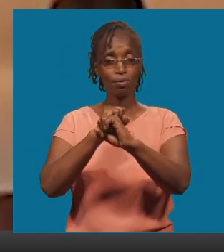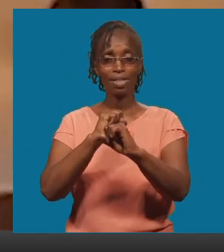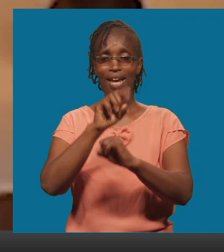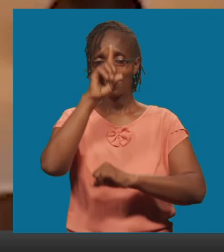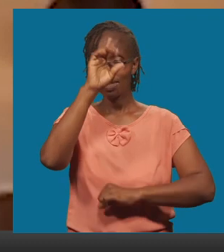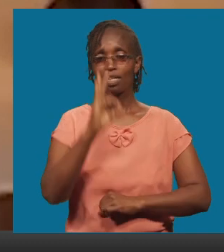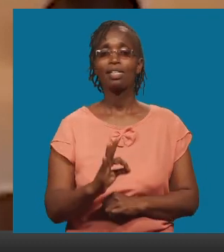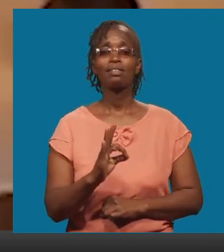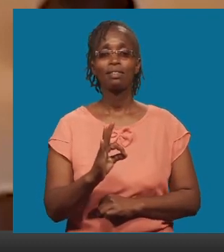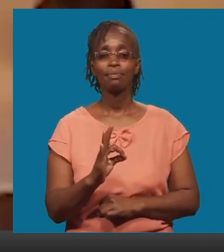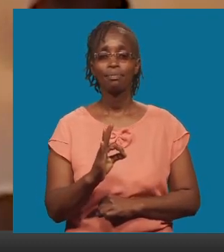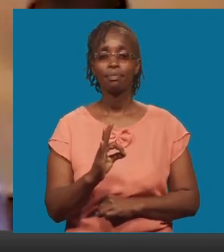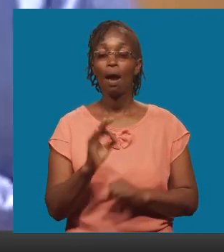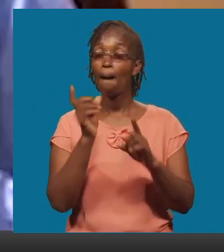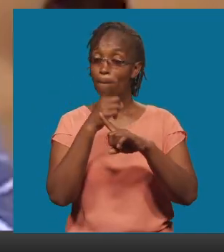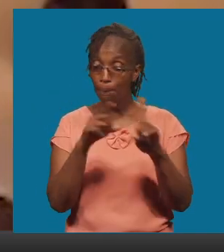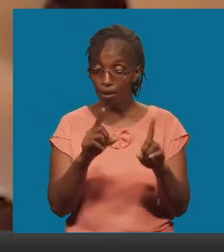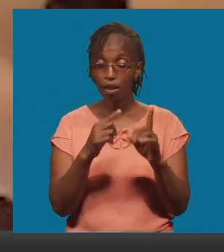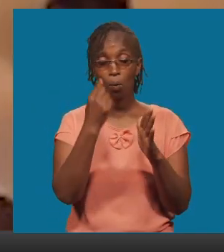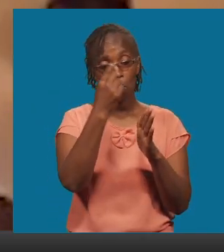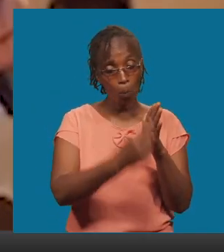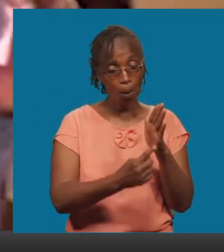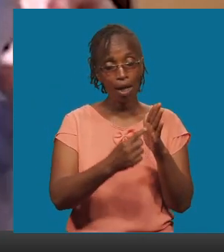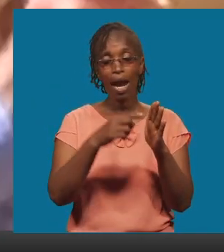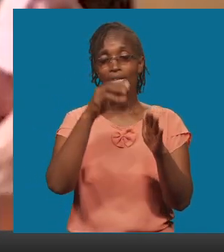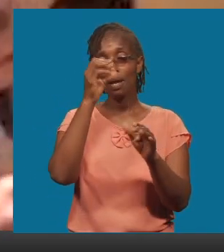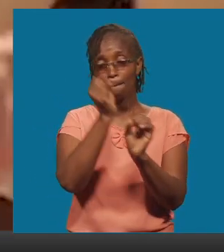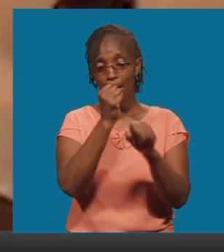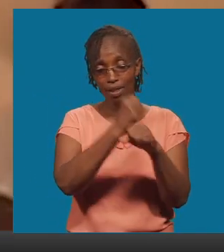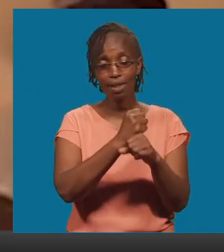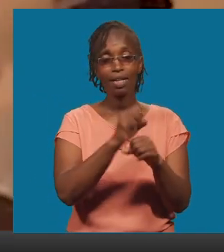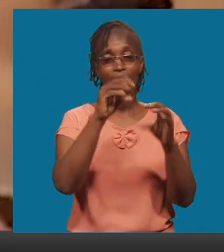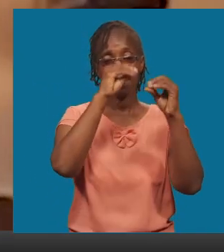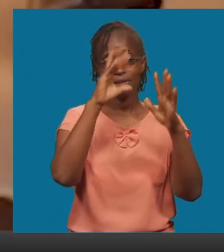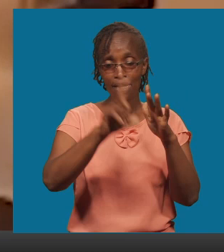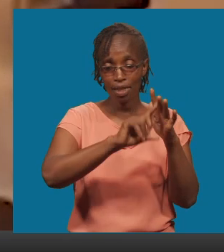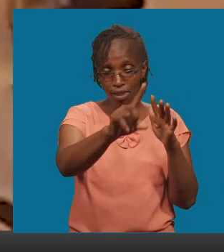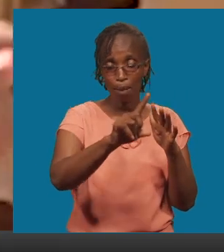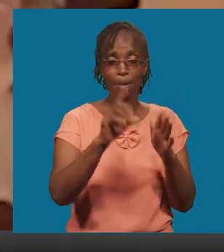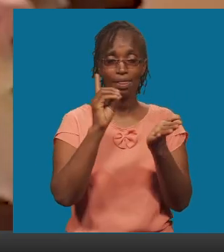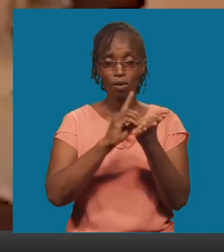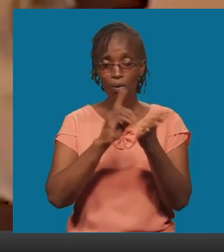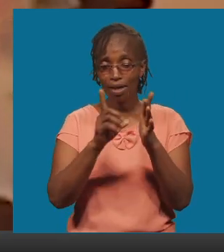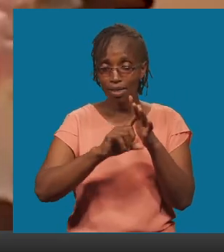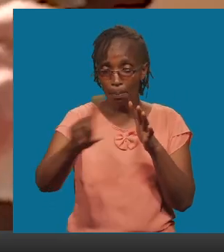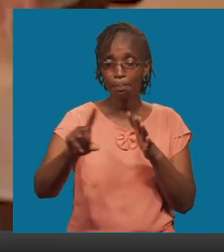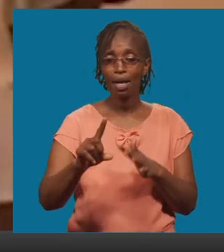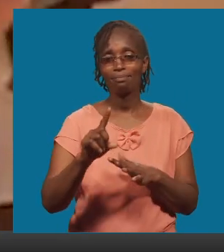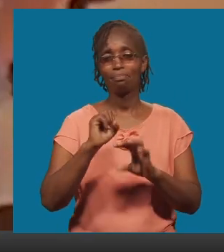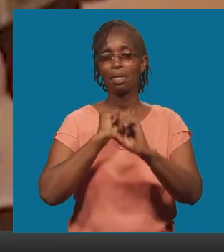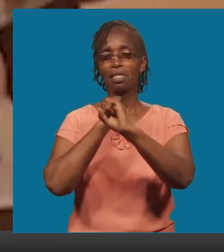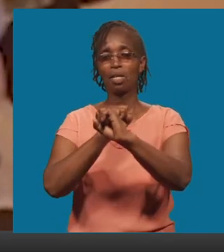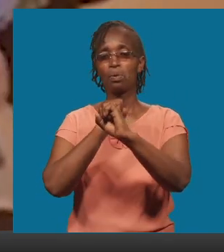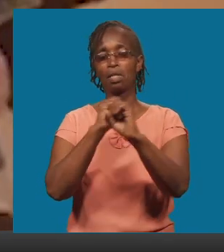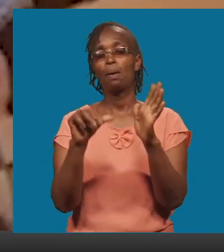as serious as we. Lakini kitu gani imefanya walimu watoroke, madaktari watoroke? Ni sababu ya usalama. We must